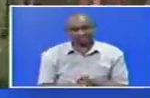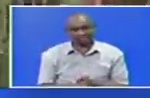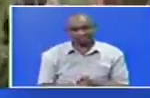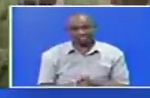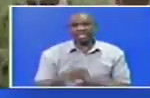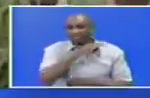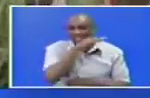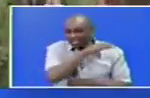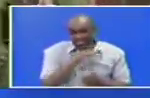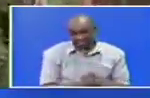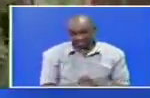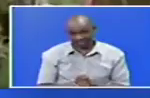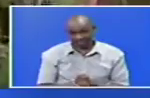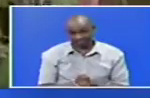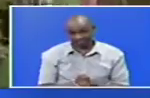Jioni.